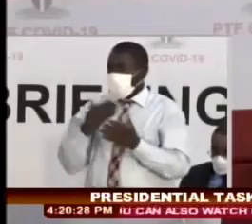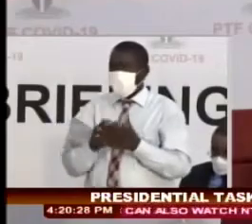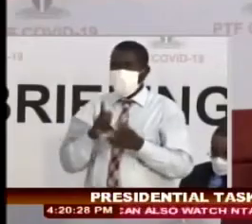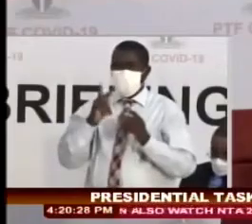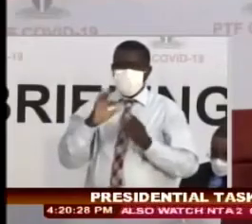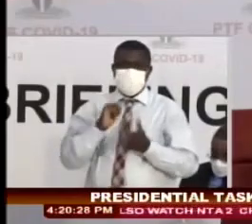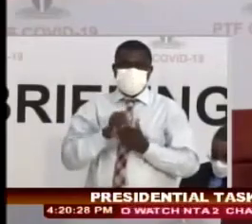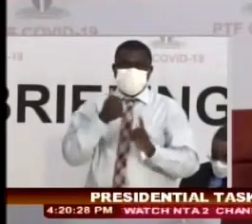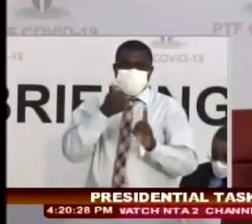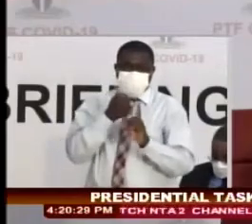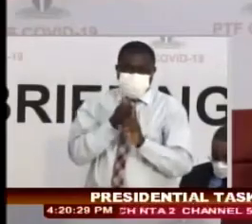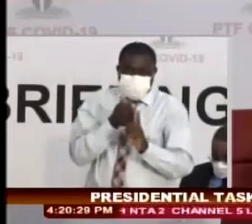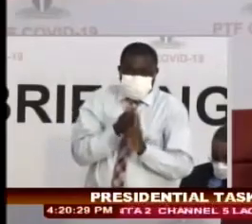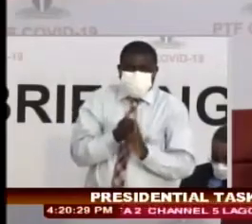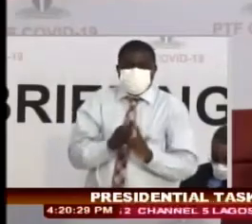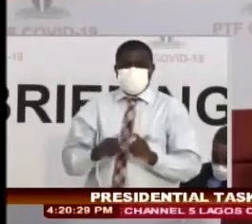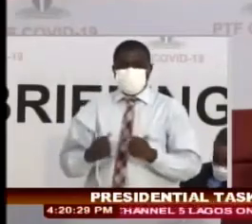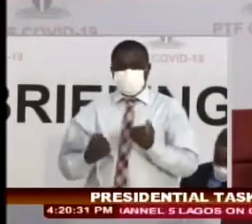workers for their